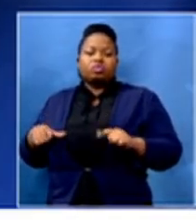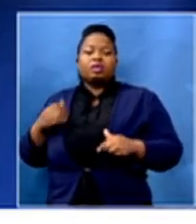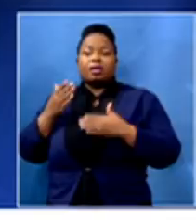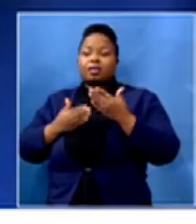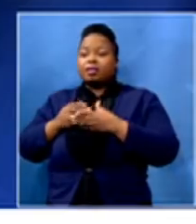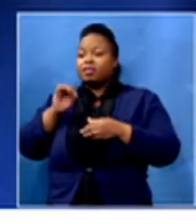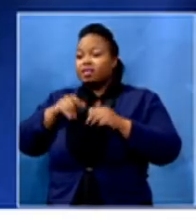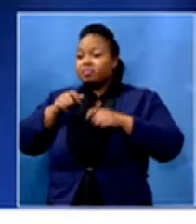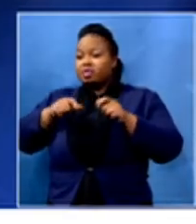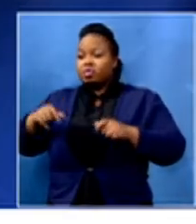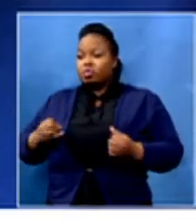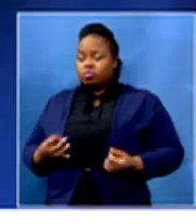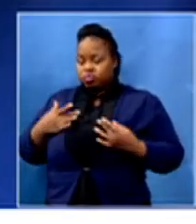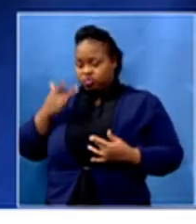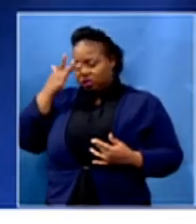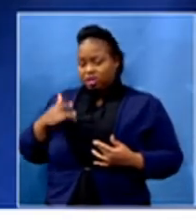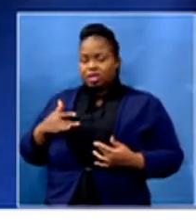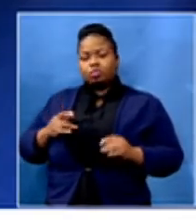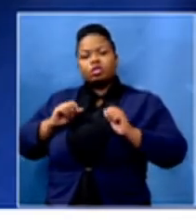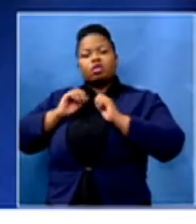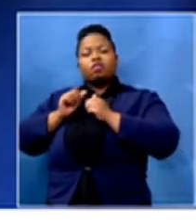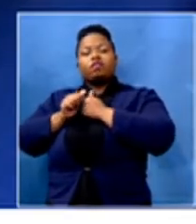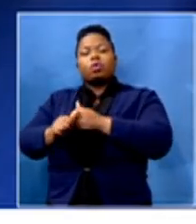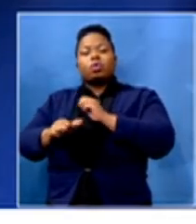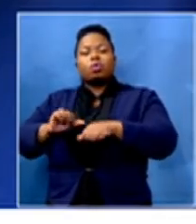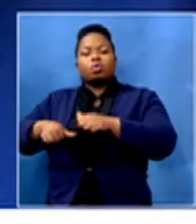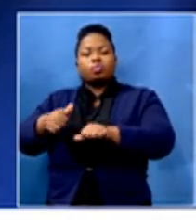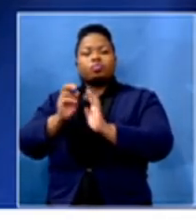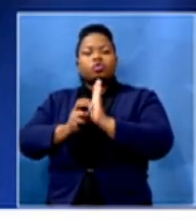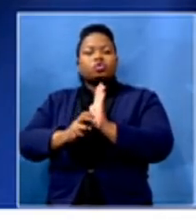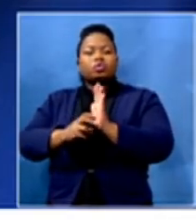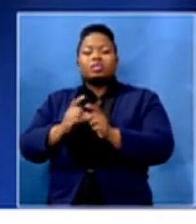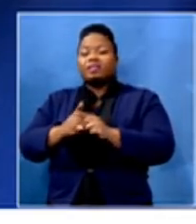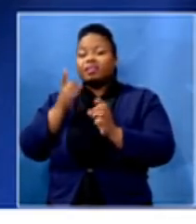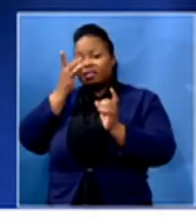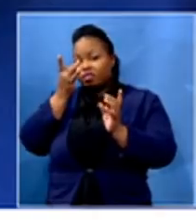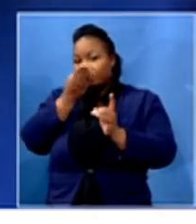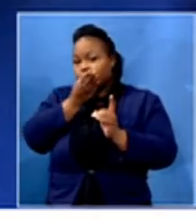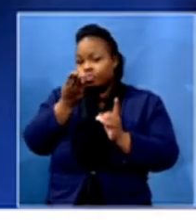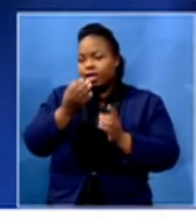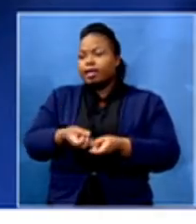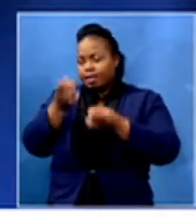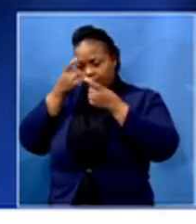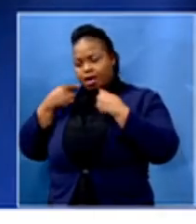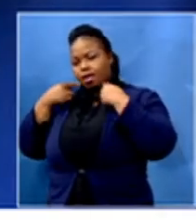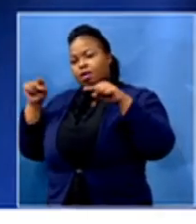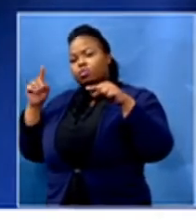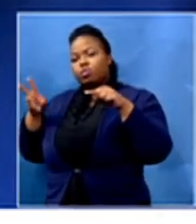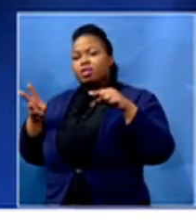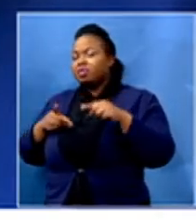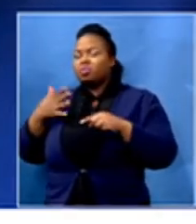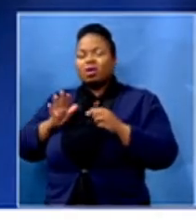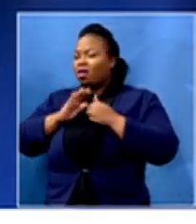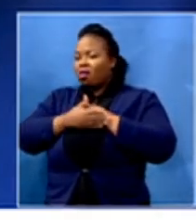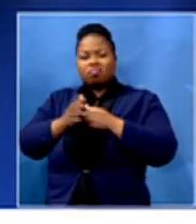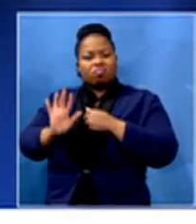anyone who's infected, they'll follow the protocols, and that if there's any information about it, we'll make it public. And so we really don't want any information hidden